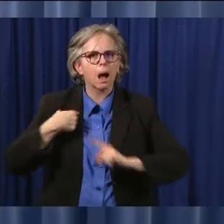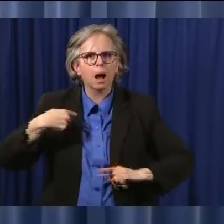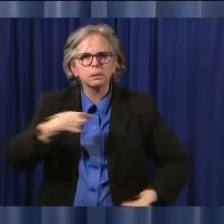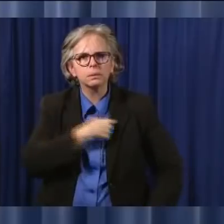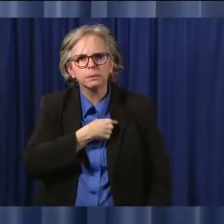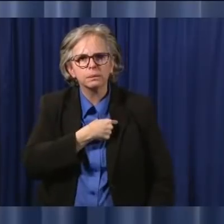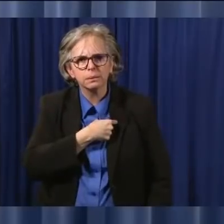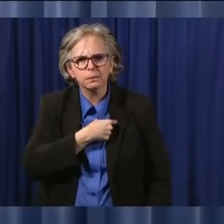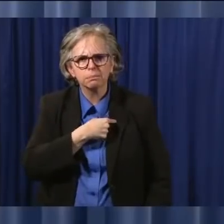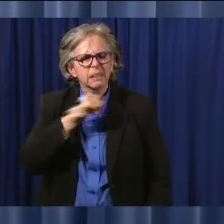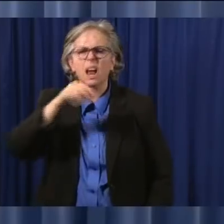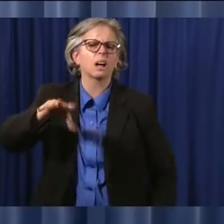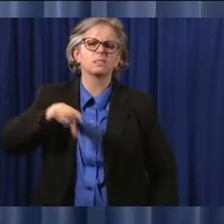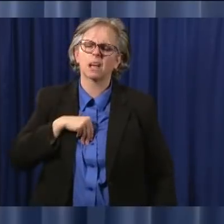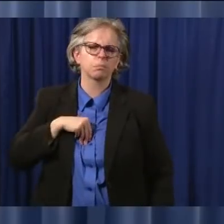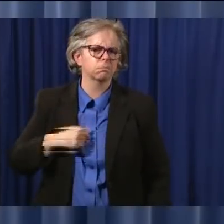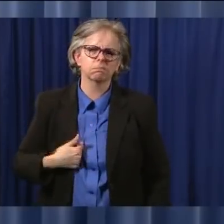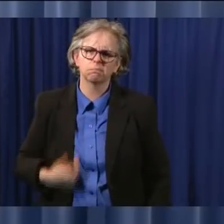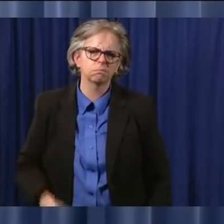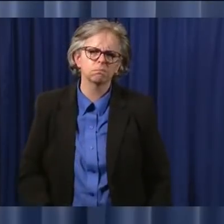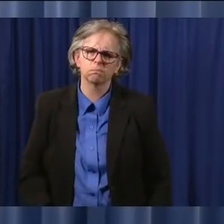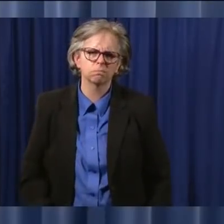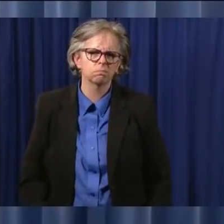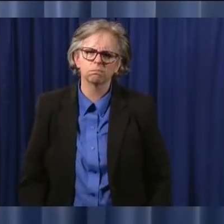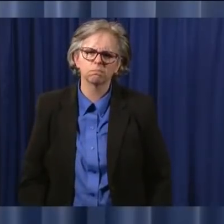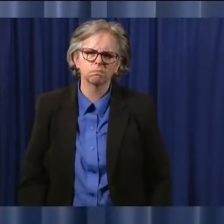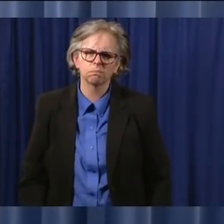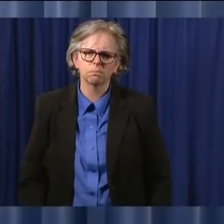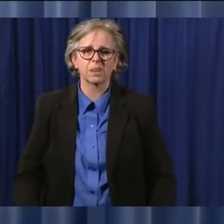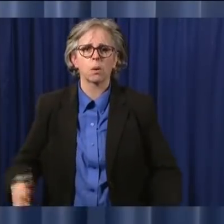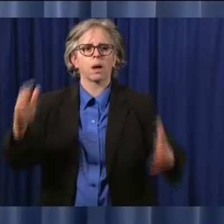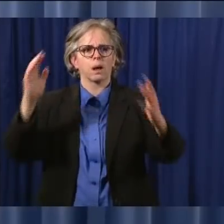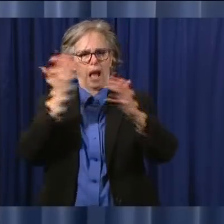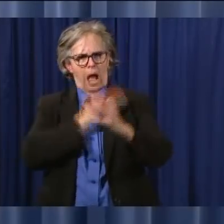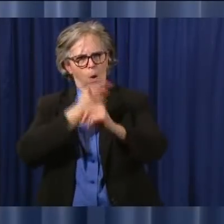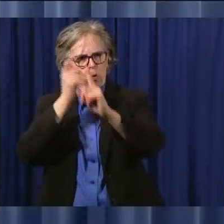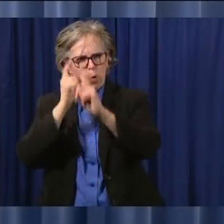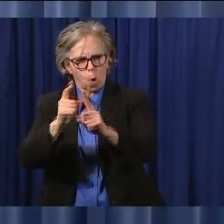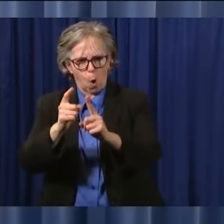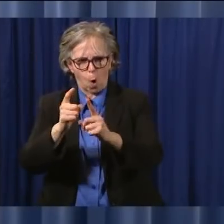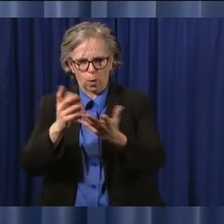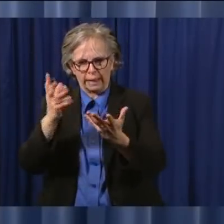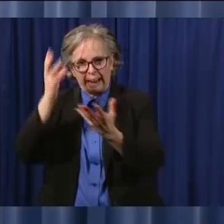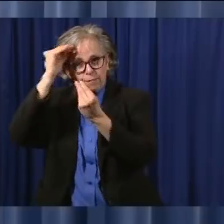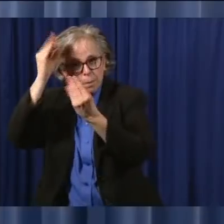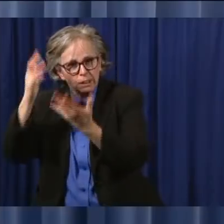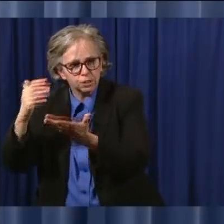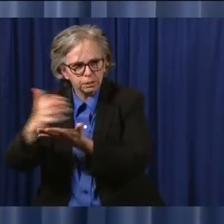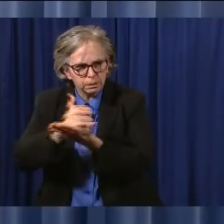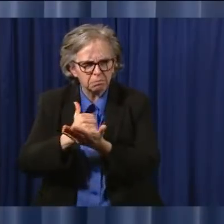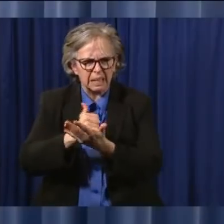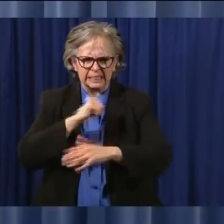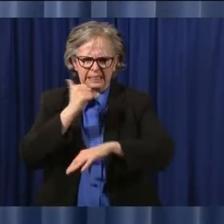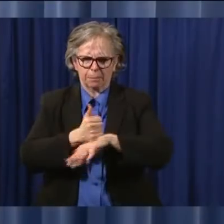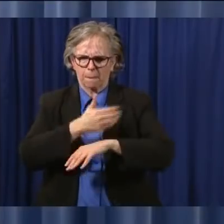focus will be on collecting the best data to inform the best practices to lead our strategy moving